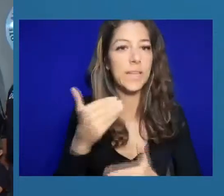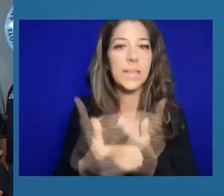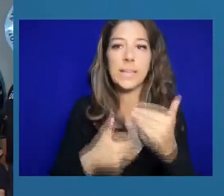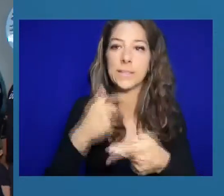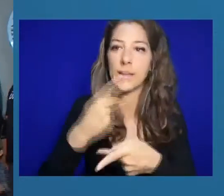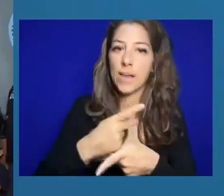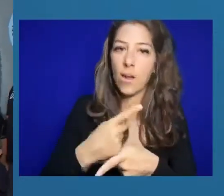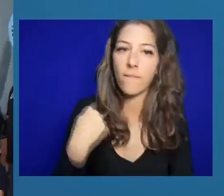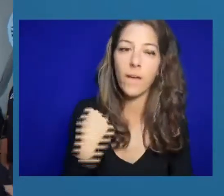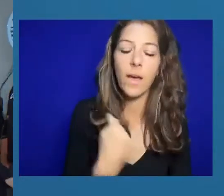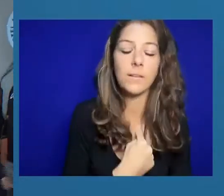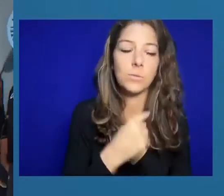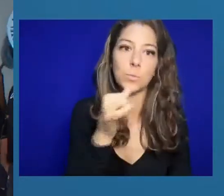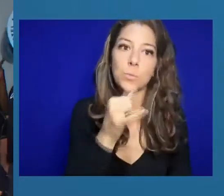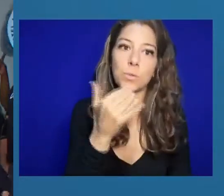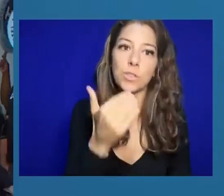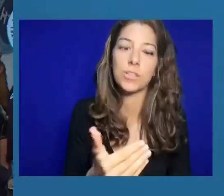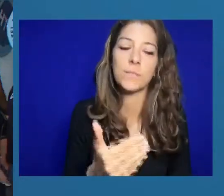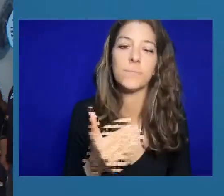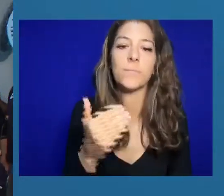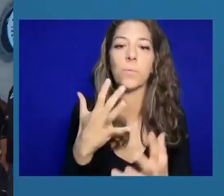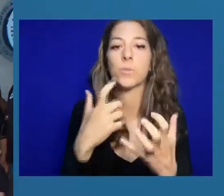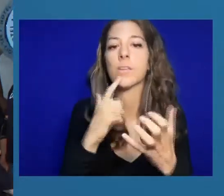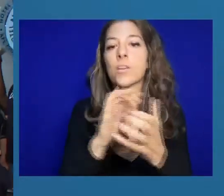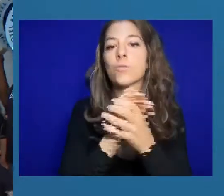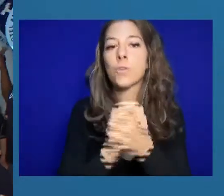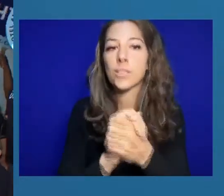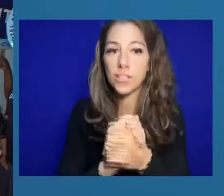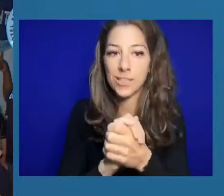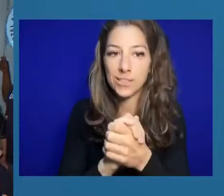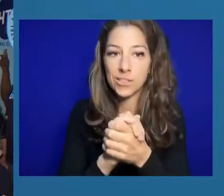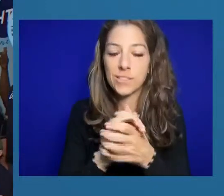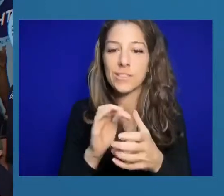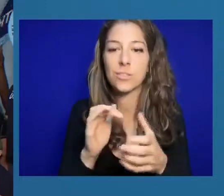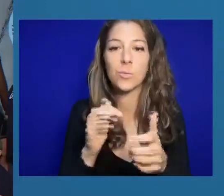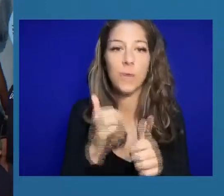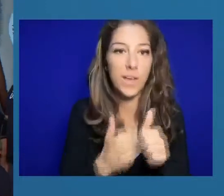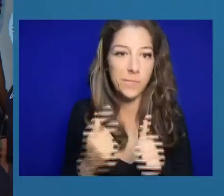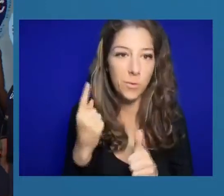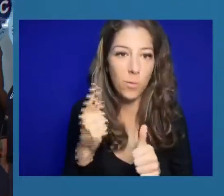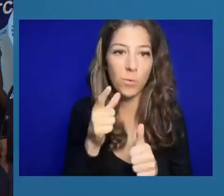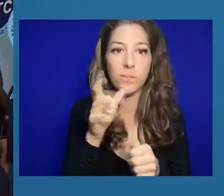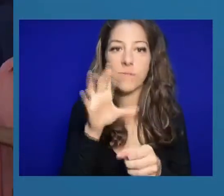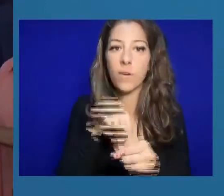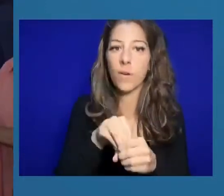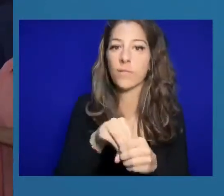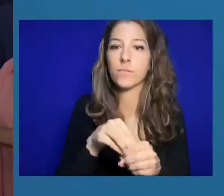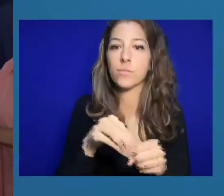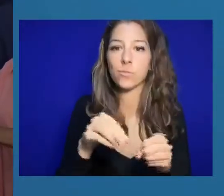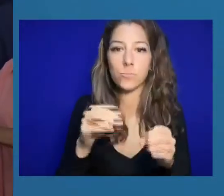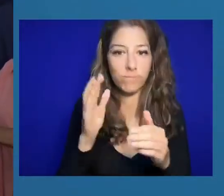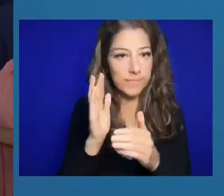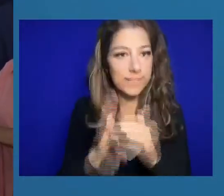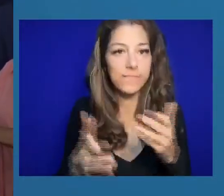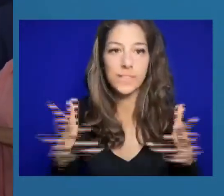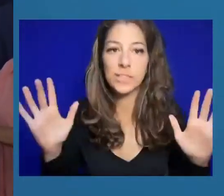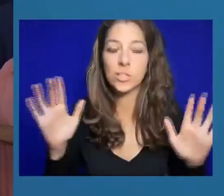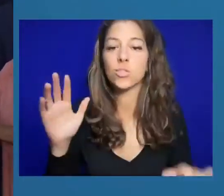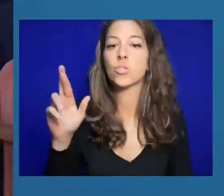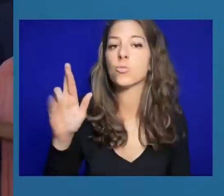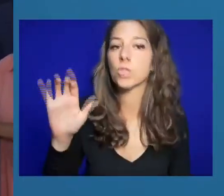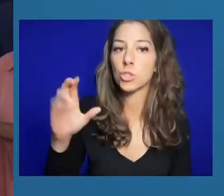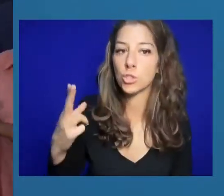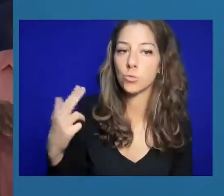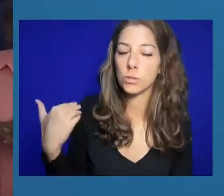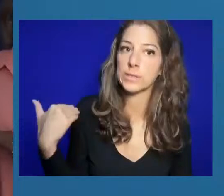us. And I just want to say congratulations to everyone who's involved to get this done. And yes, Rich was on me all